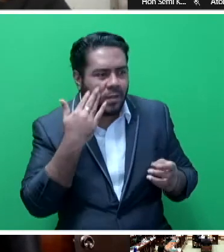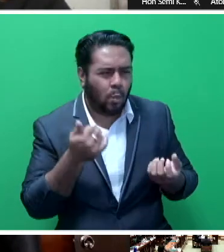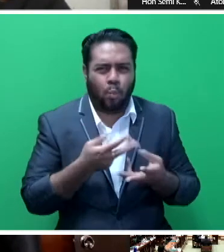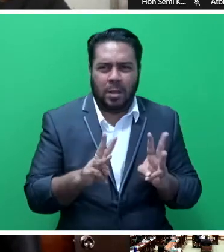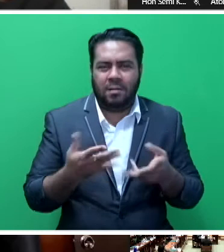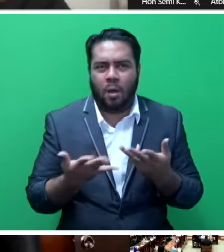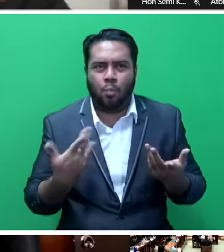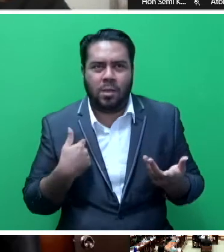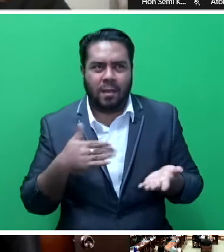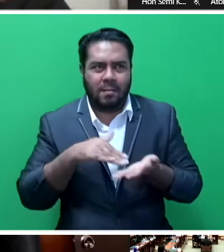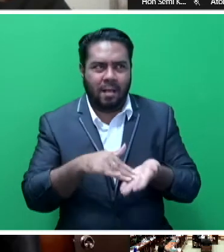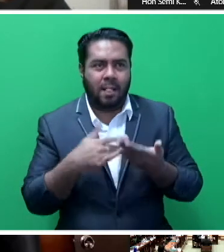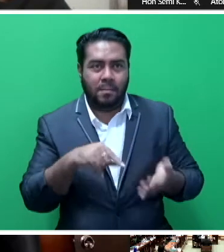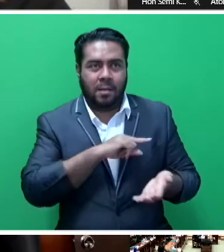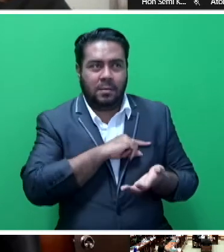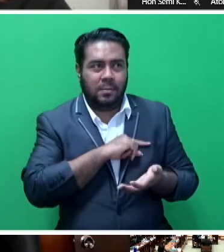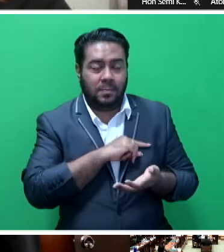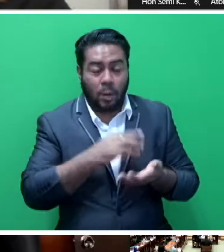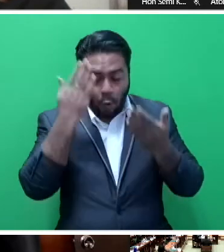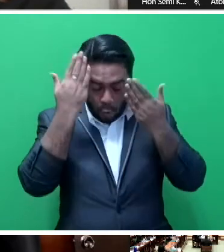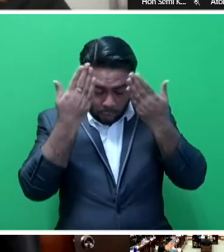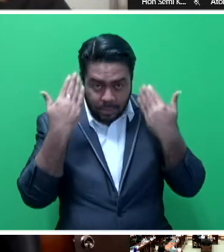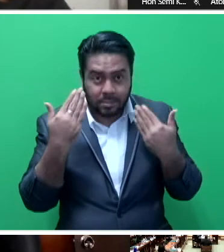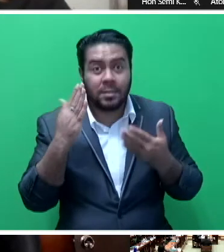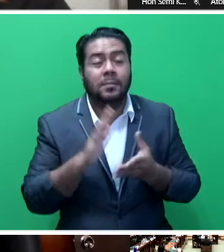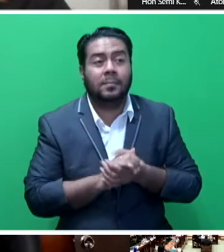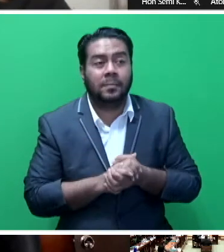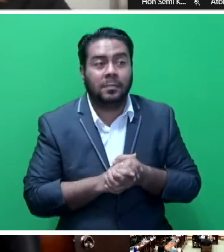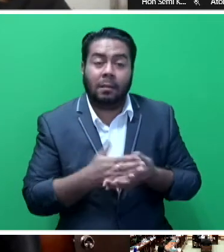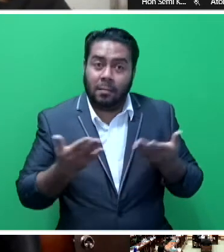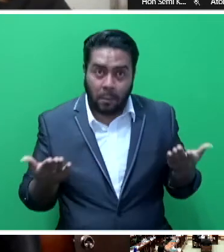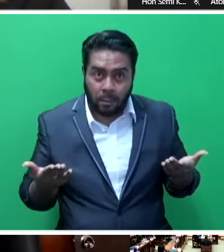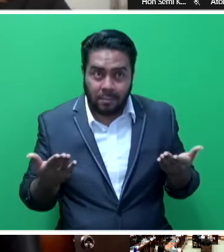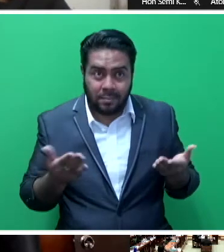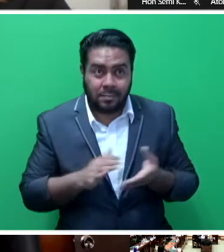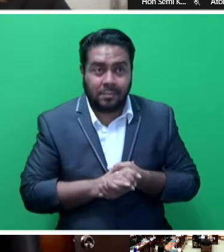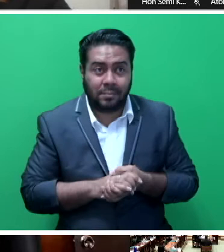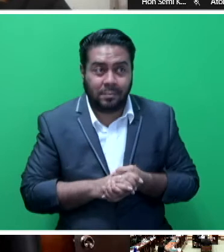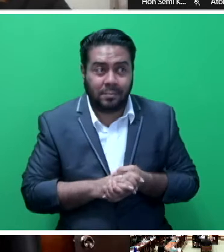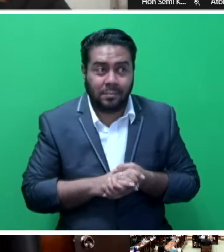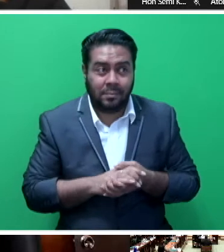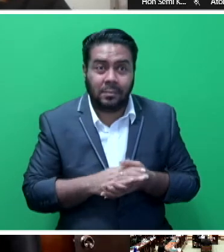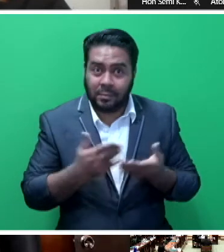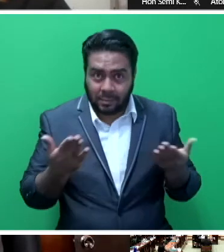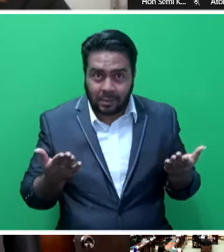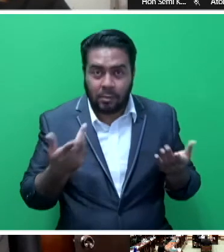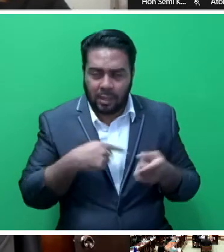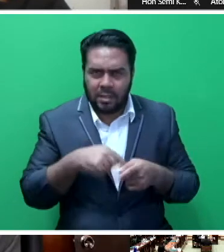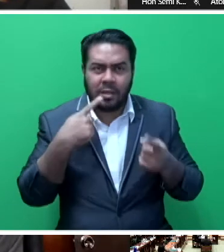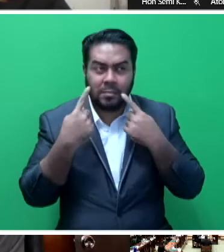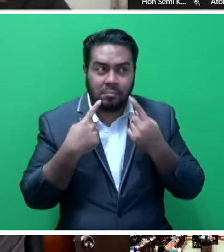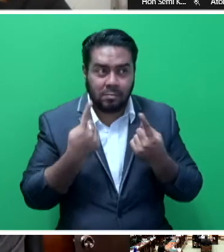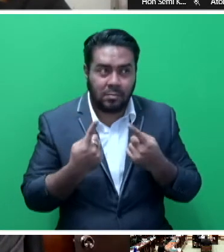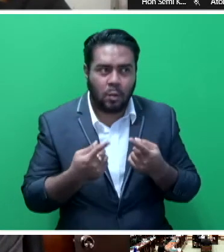maintaining our normative work. Honourable Speaker, at the moment as I speak, we have